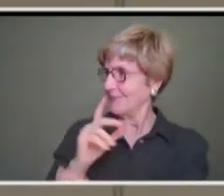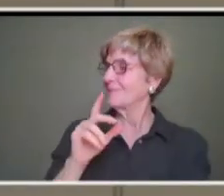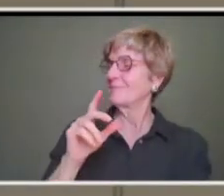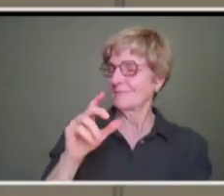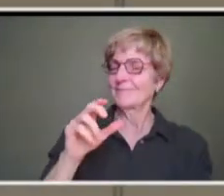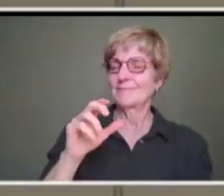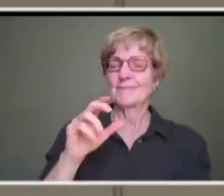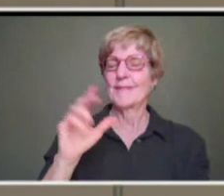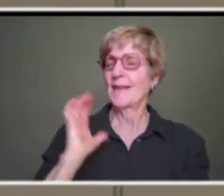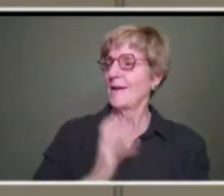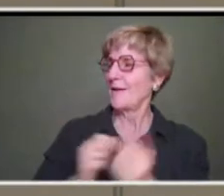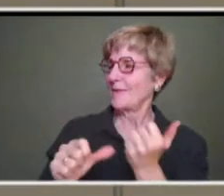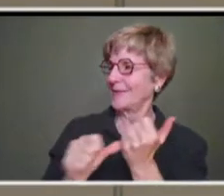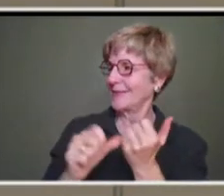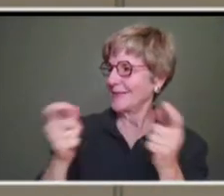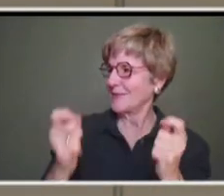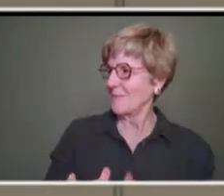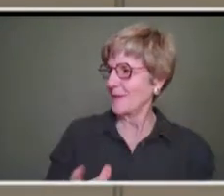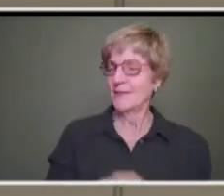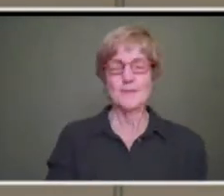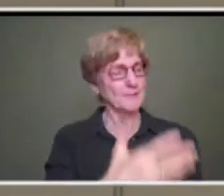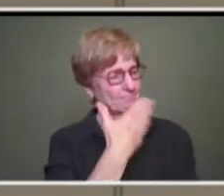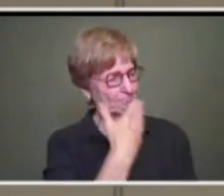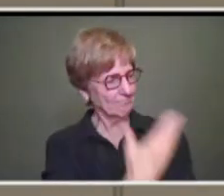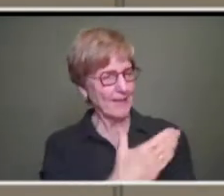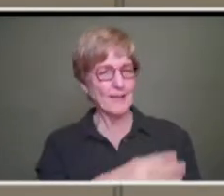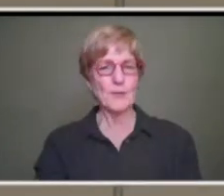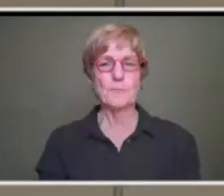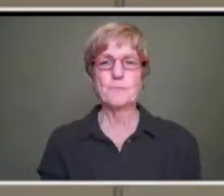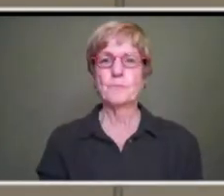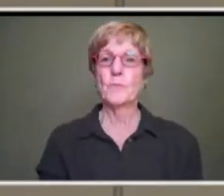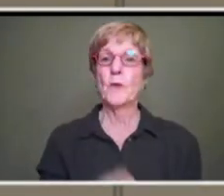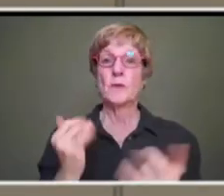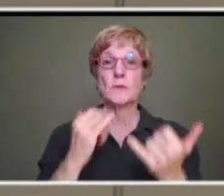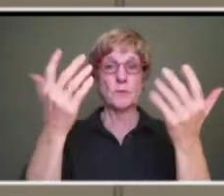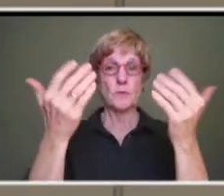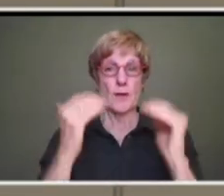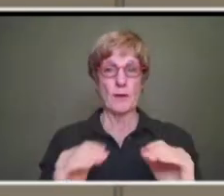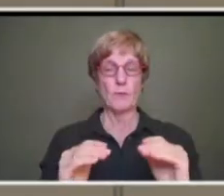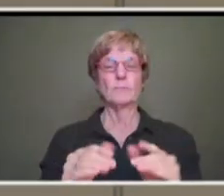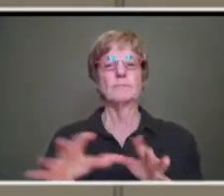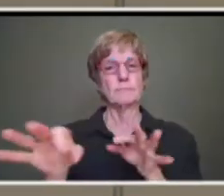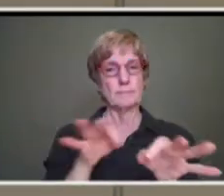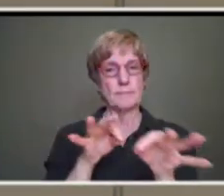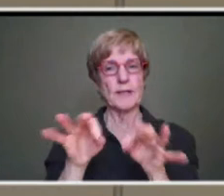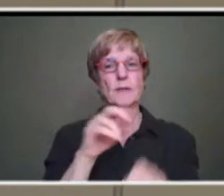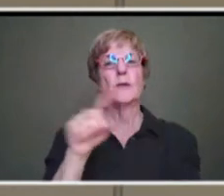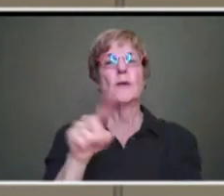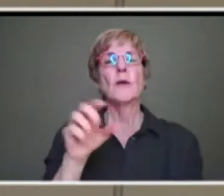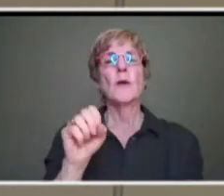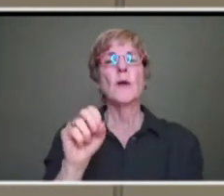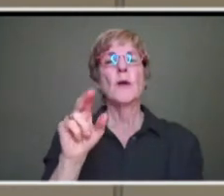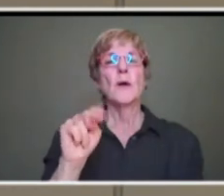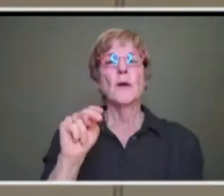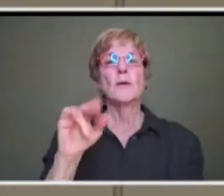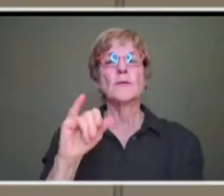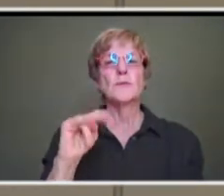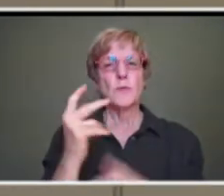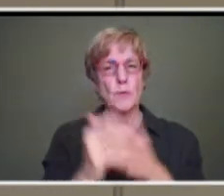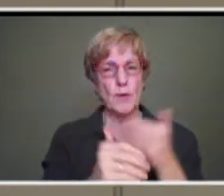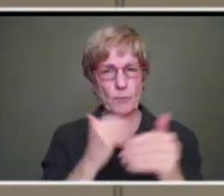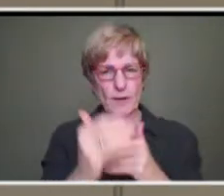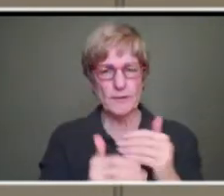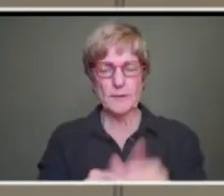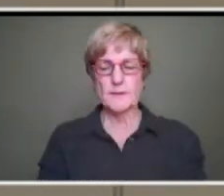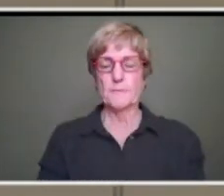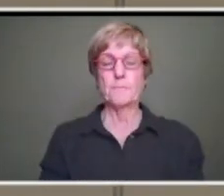for those words we'll now move on to the explanation of a zoning process the process